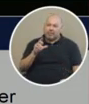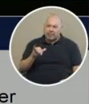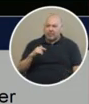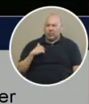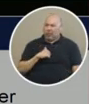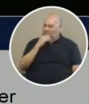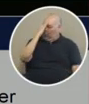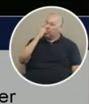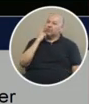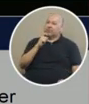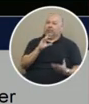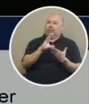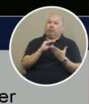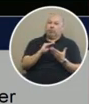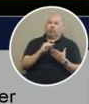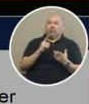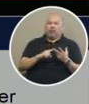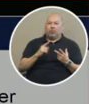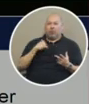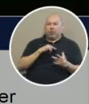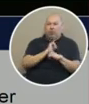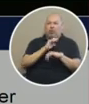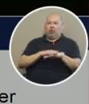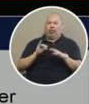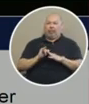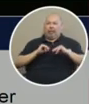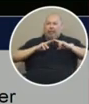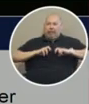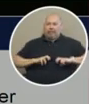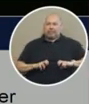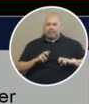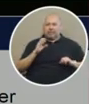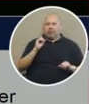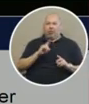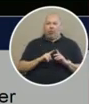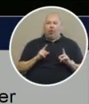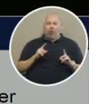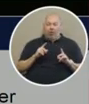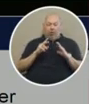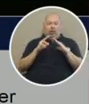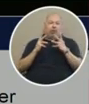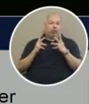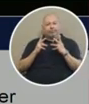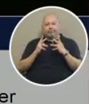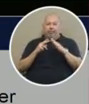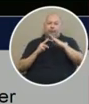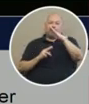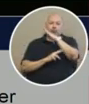occupancy, we know we're going to see a decrease in our hot taxes, so we're working on that analysis. Our bridge crossings,